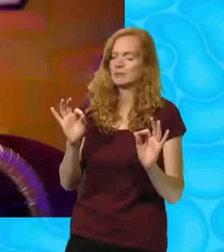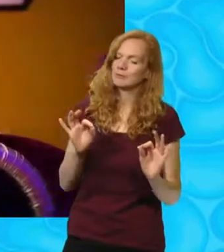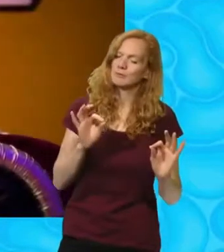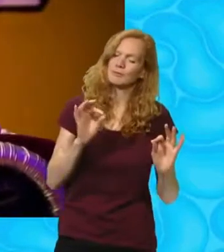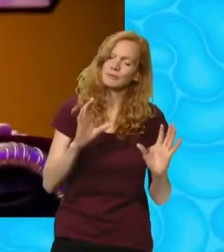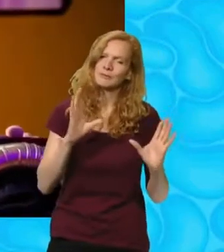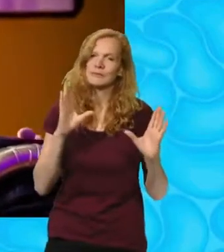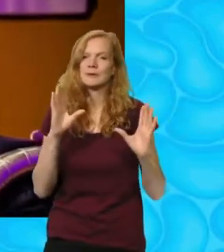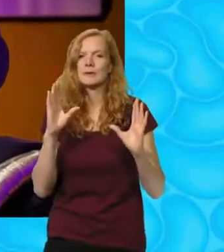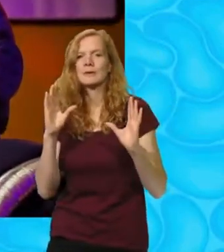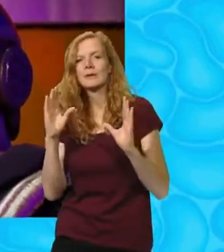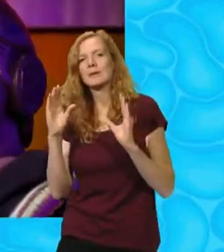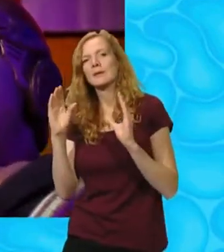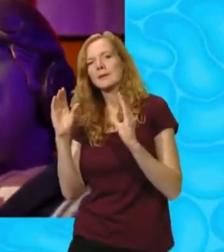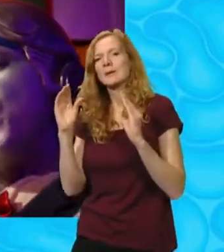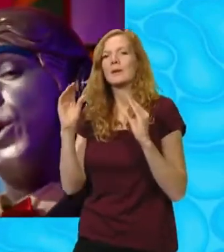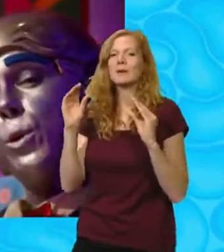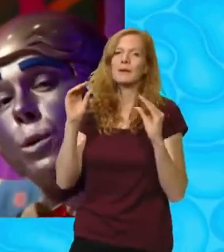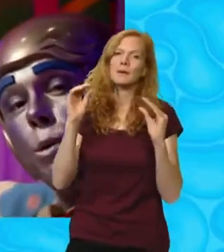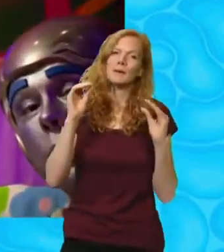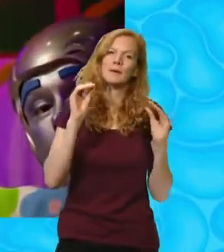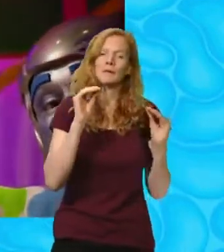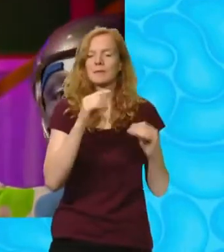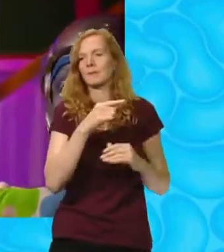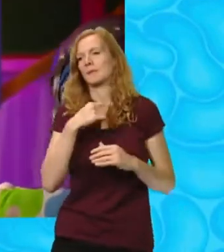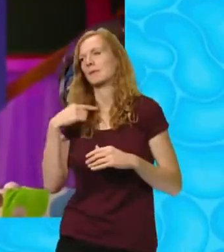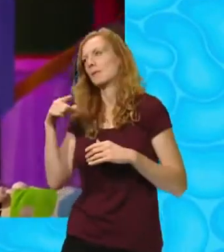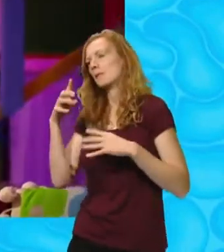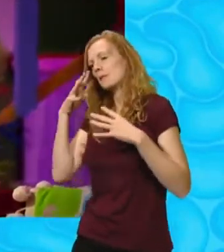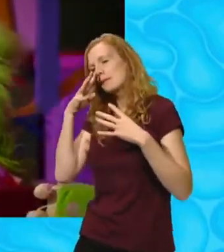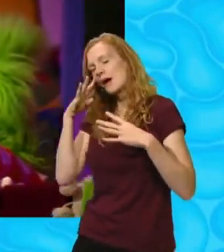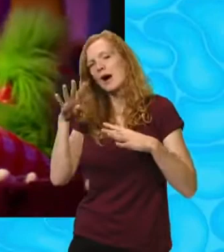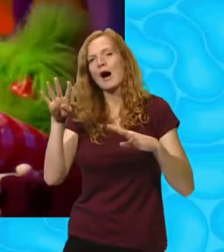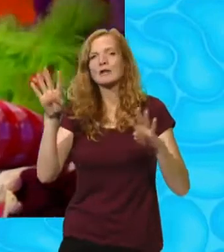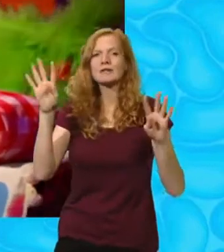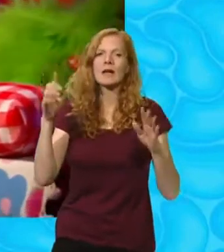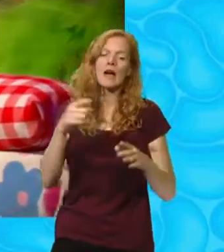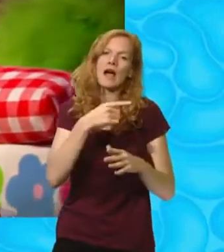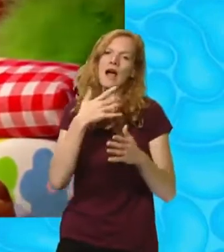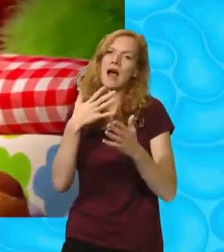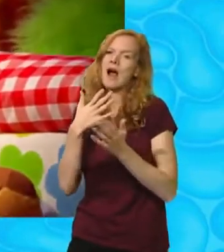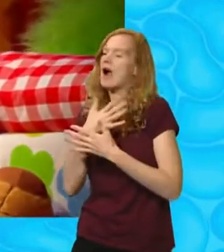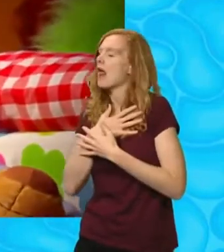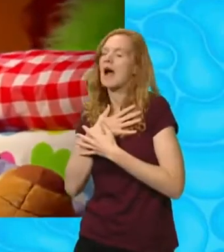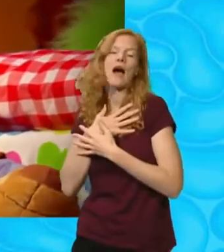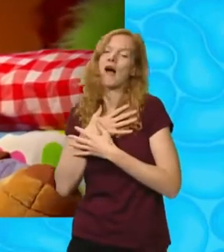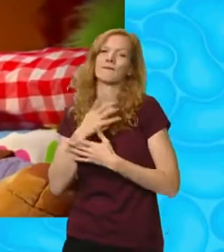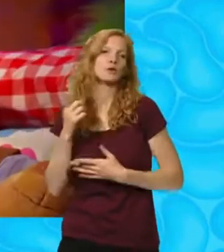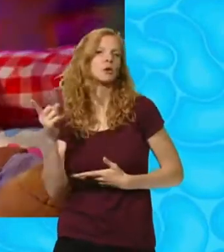Little monster, we love you. Little monster, we